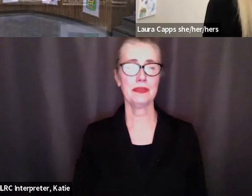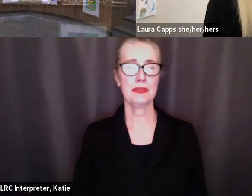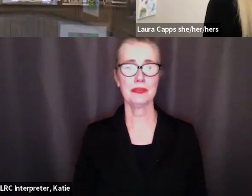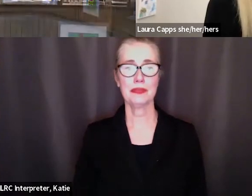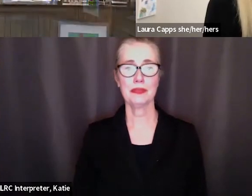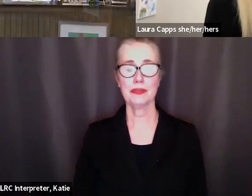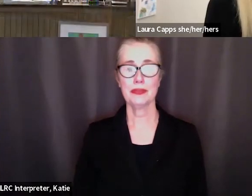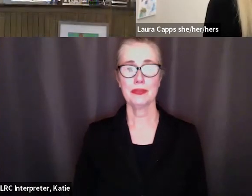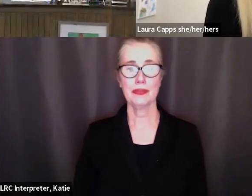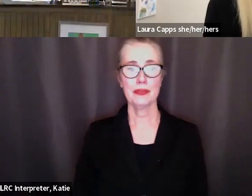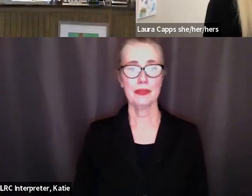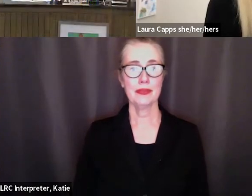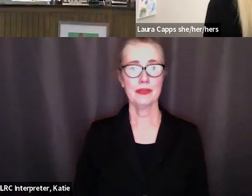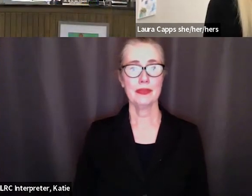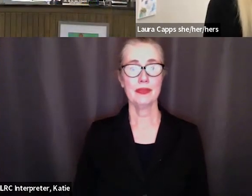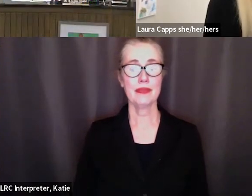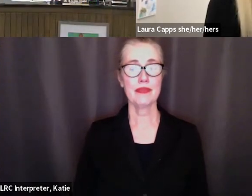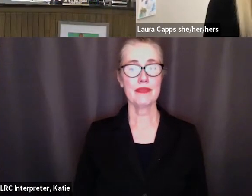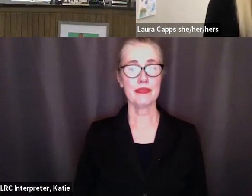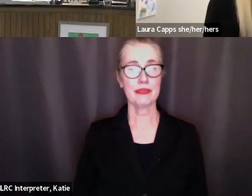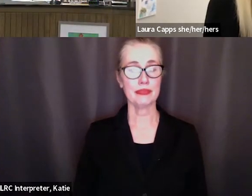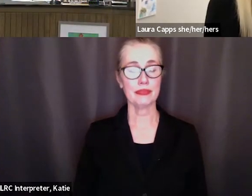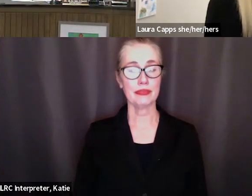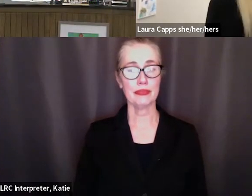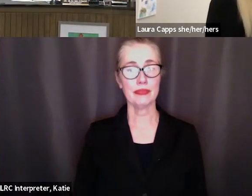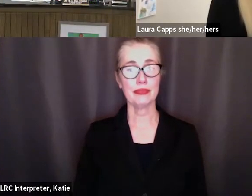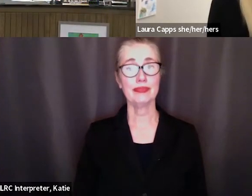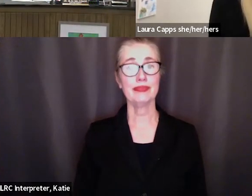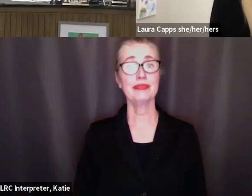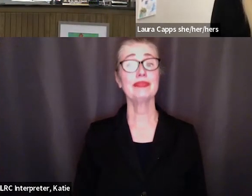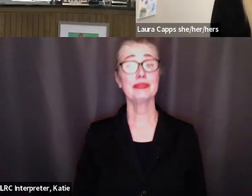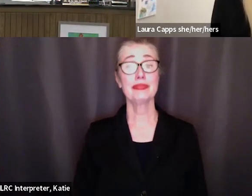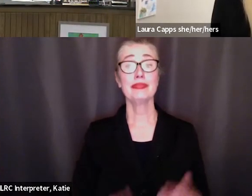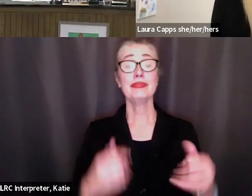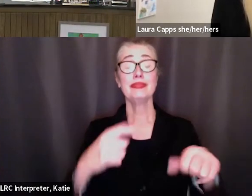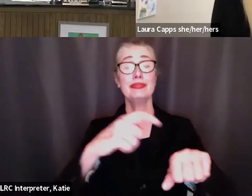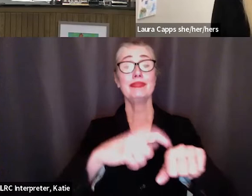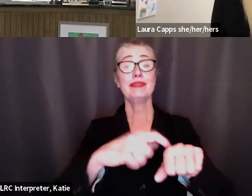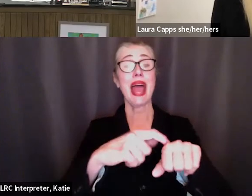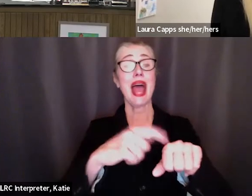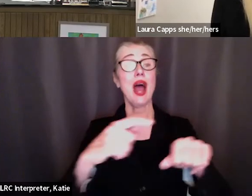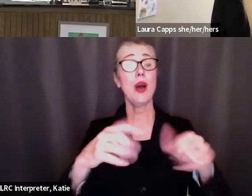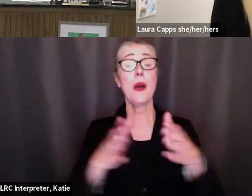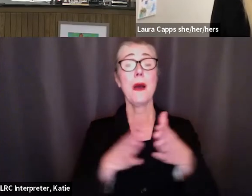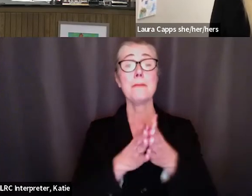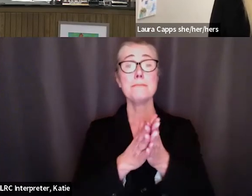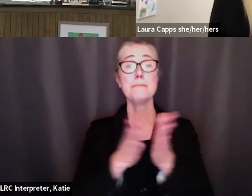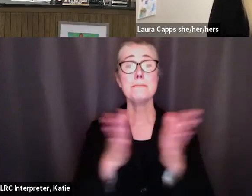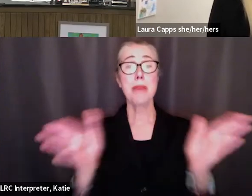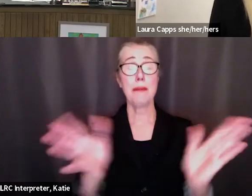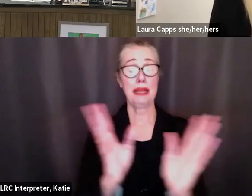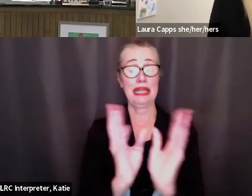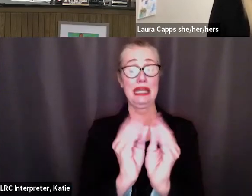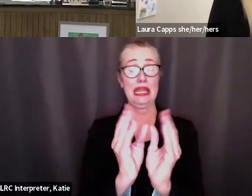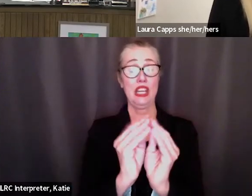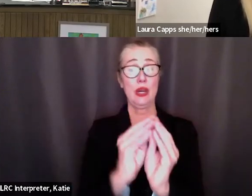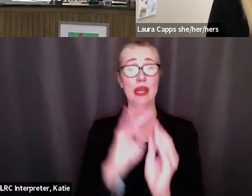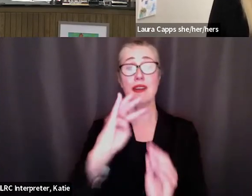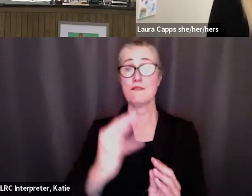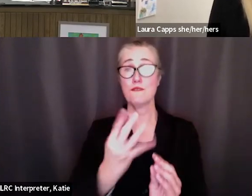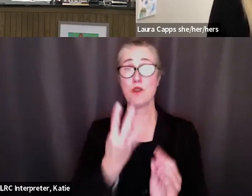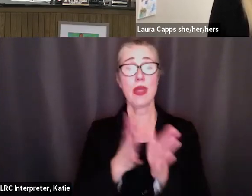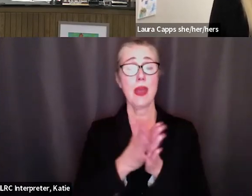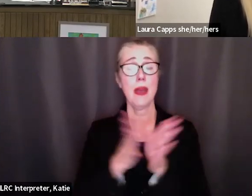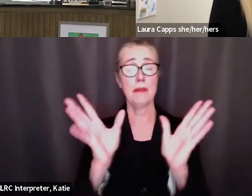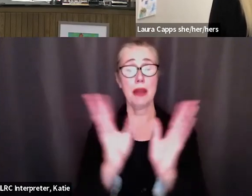okay um at this the public yes at this time we'd like to hold a public hearing the fourth public hearing